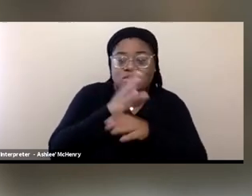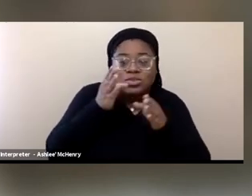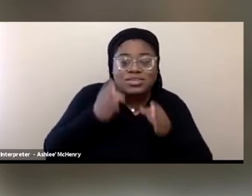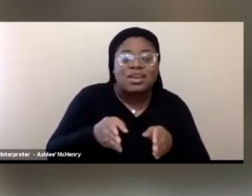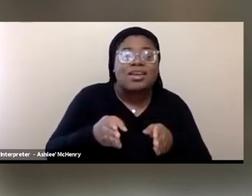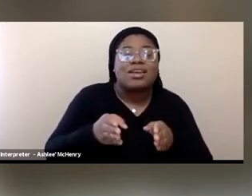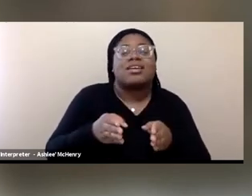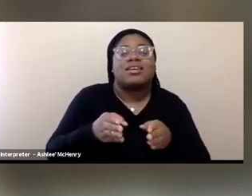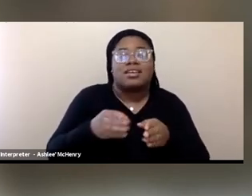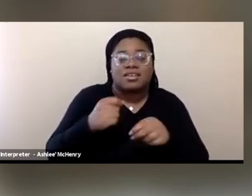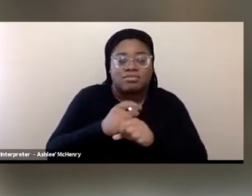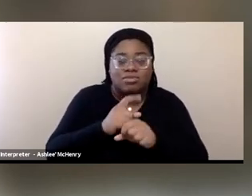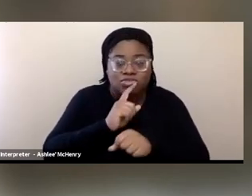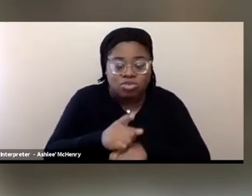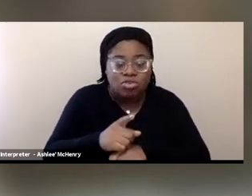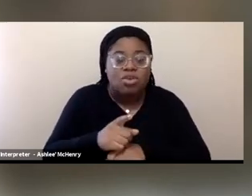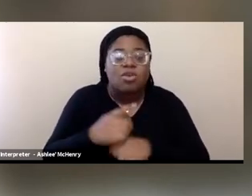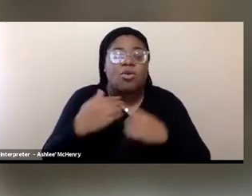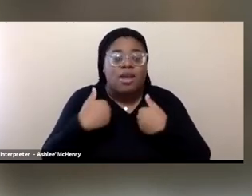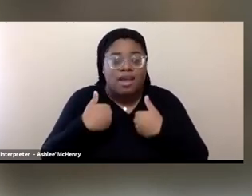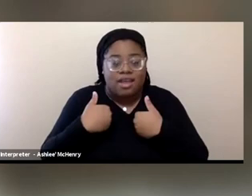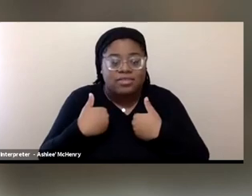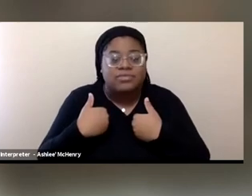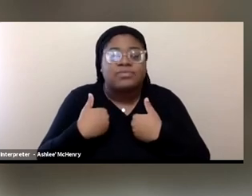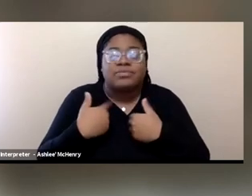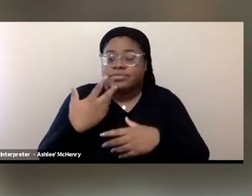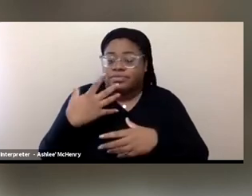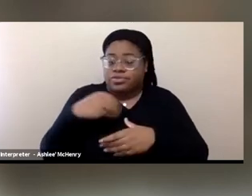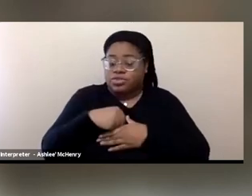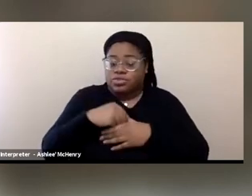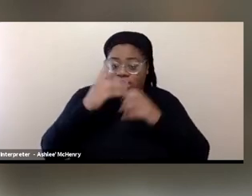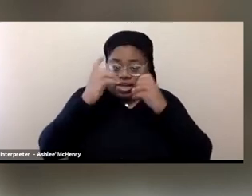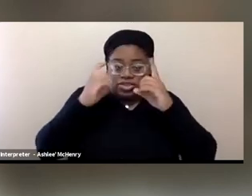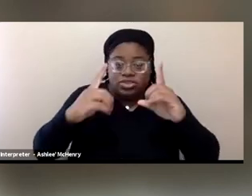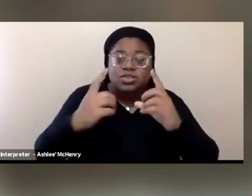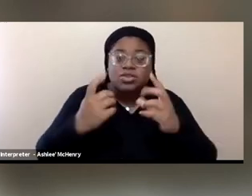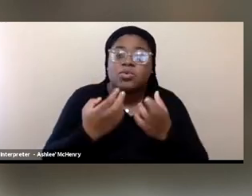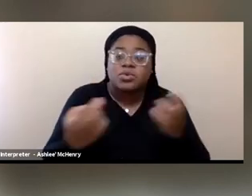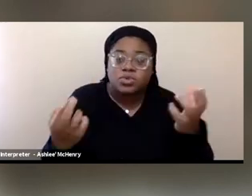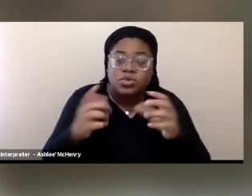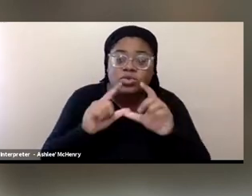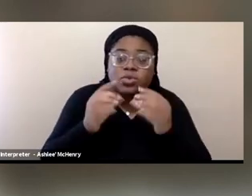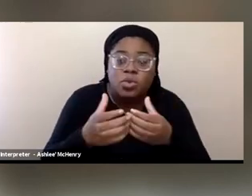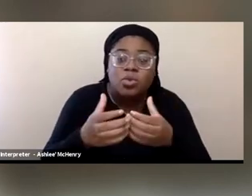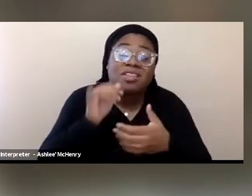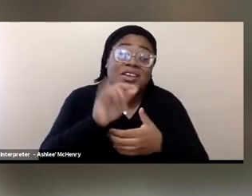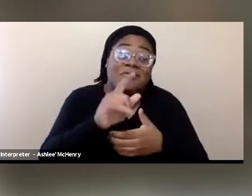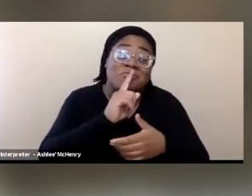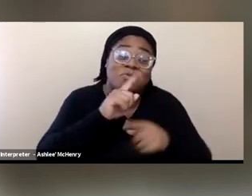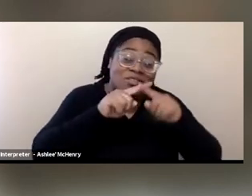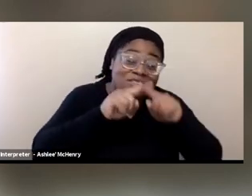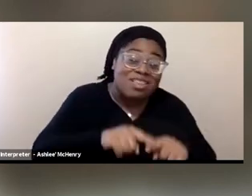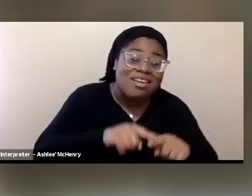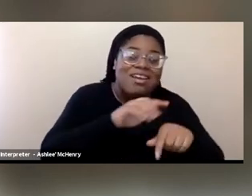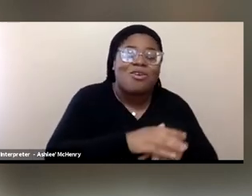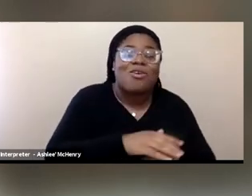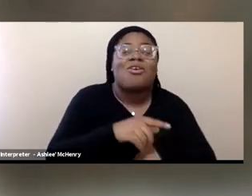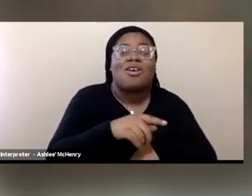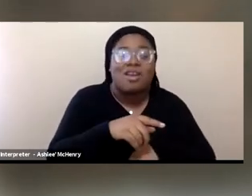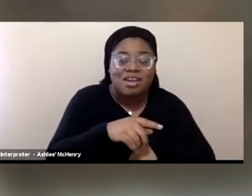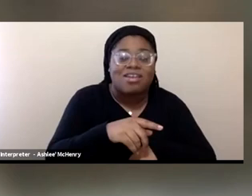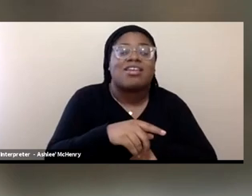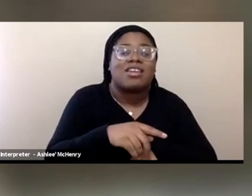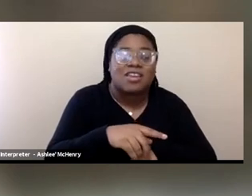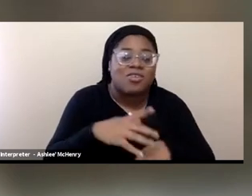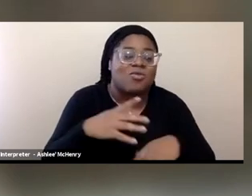And we also have our internal educational resource group that we rely heavily on. And we all